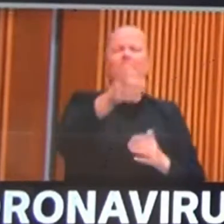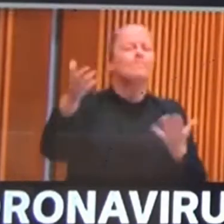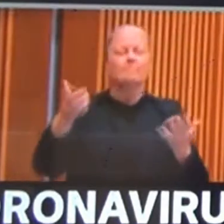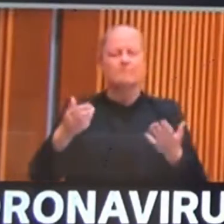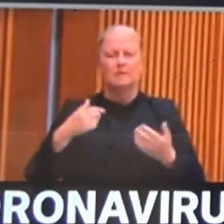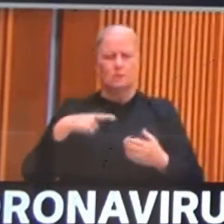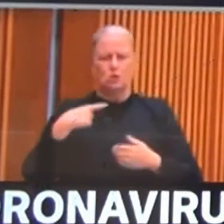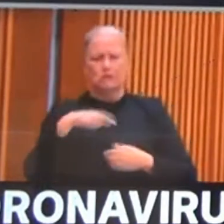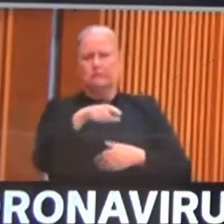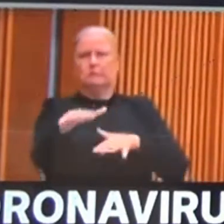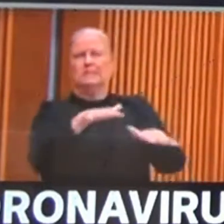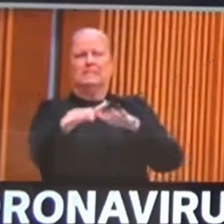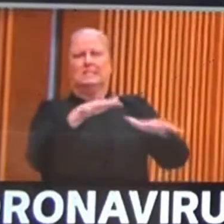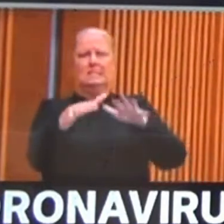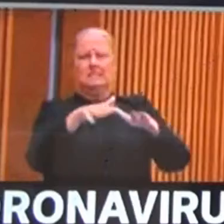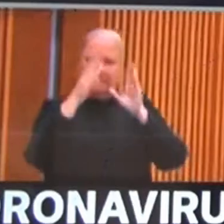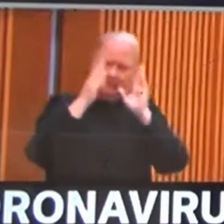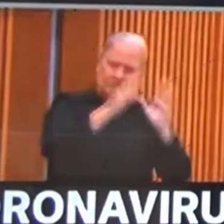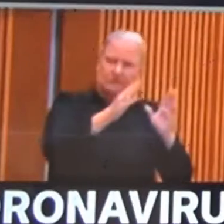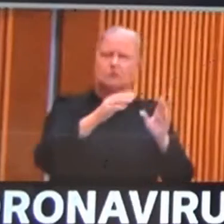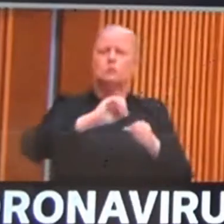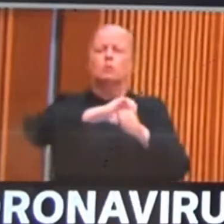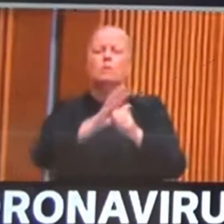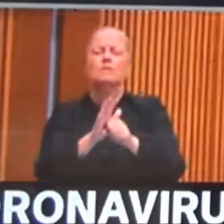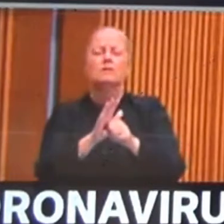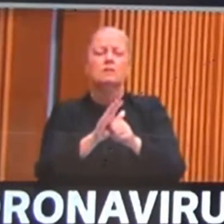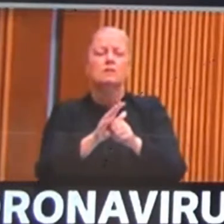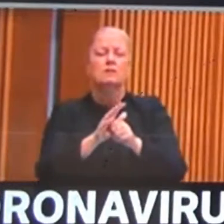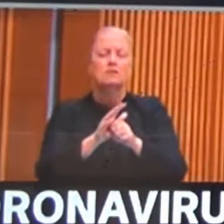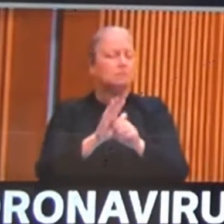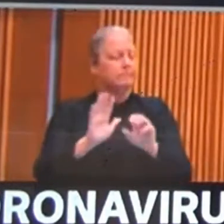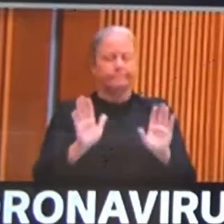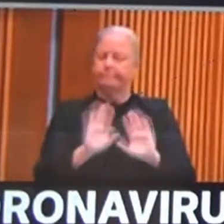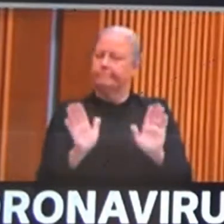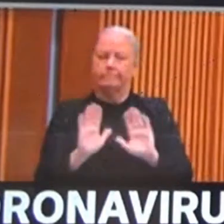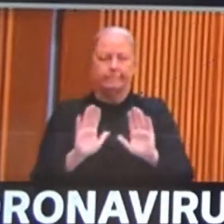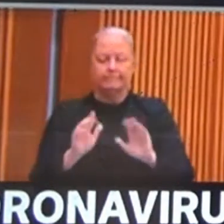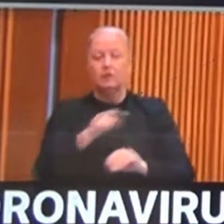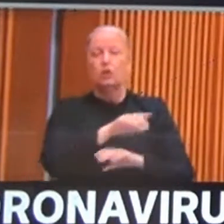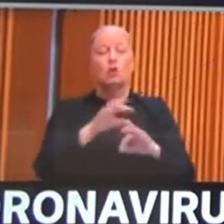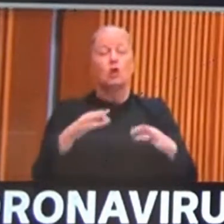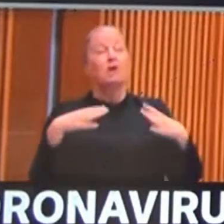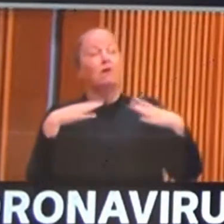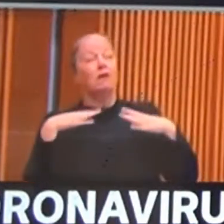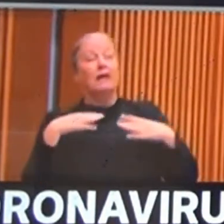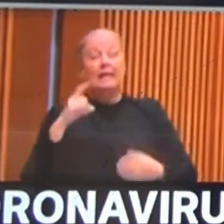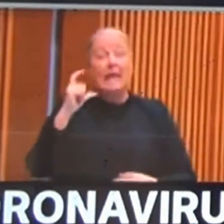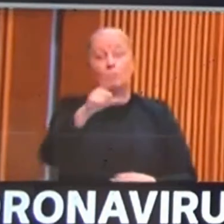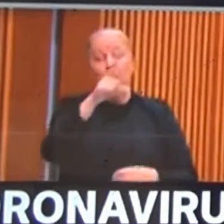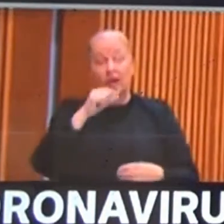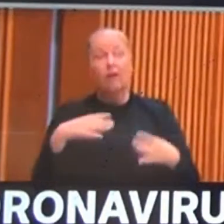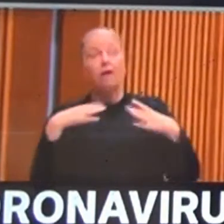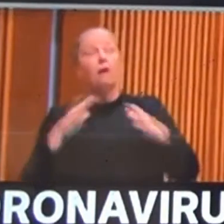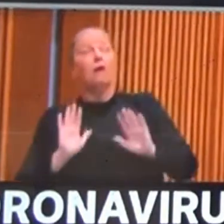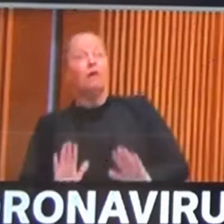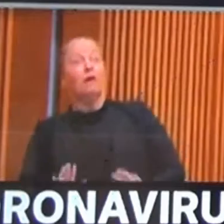overrun with the needs of providing for COVID-19. Healthcare doesn't take a holiday, cancer doesn't take a holiday,